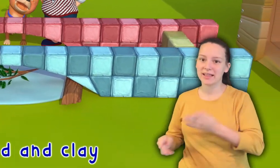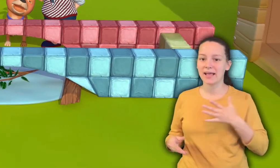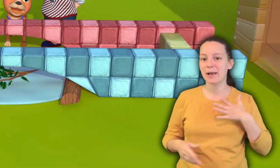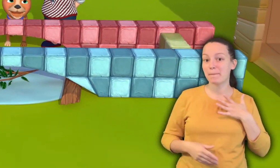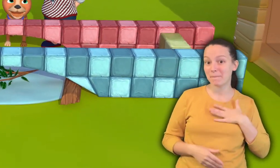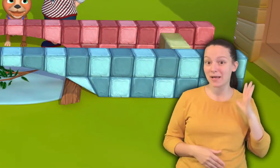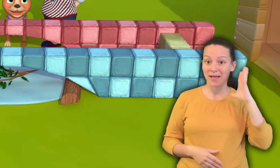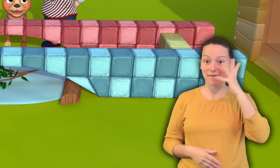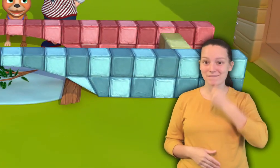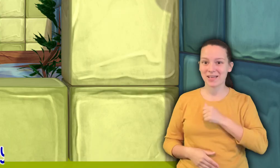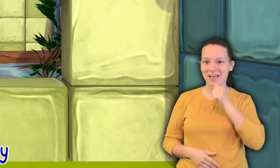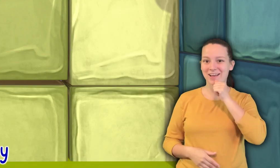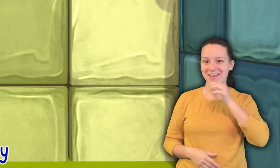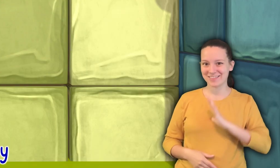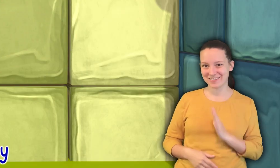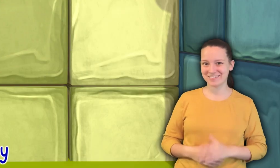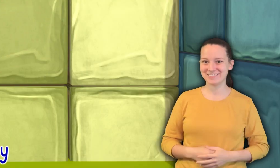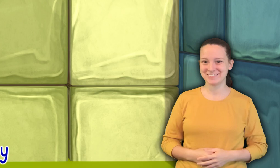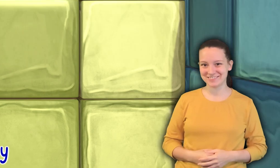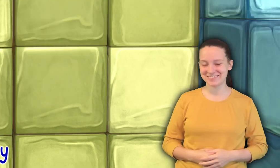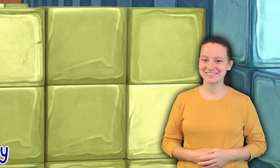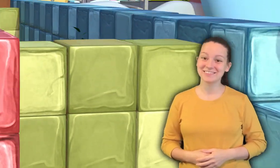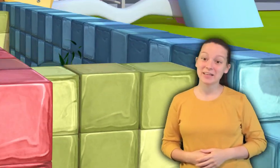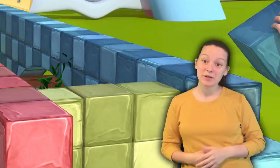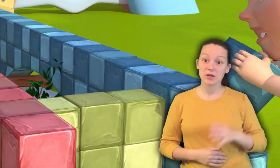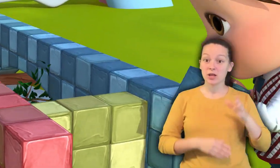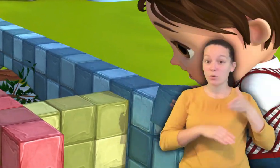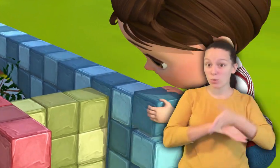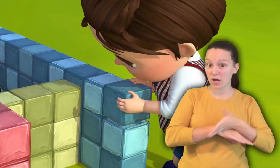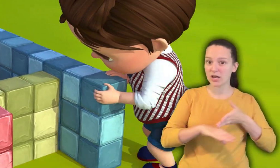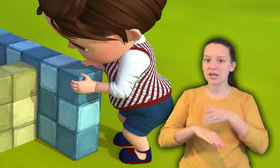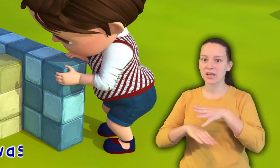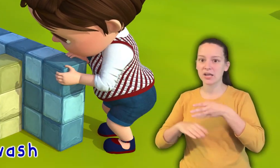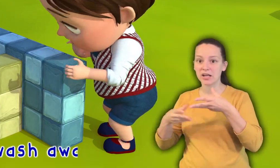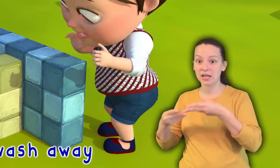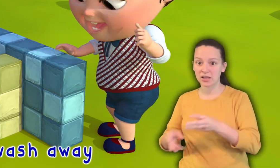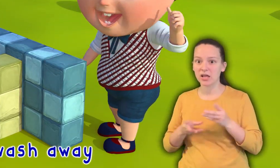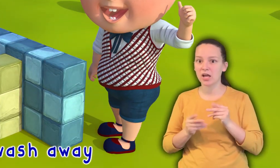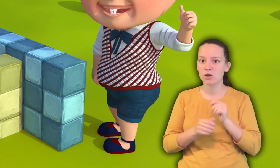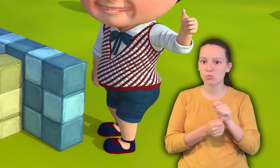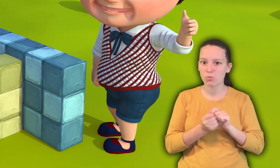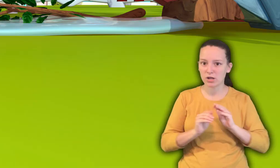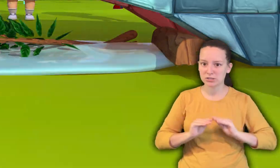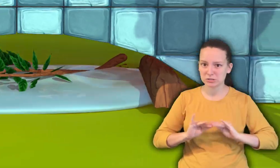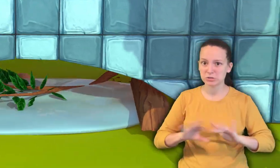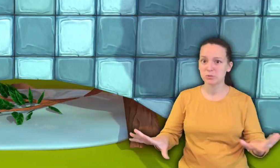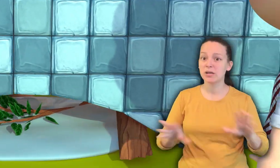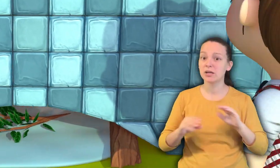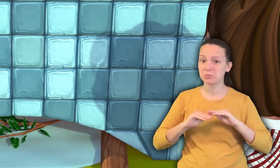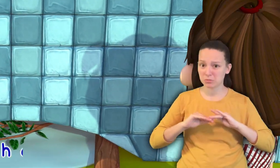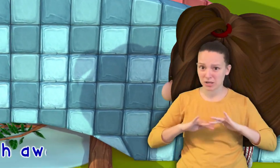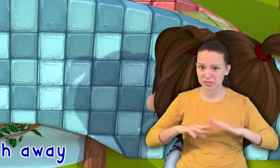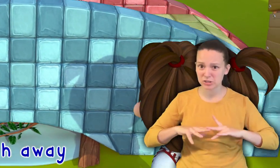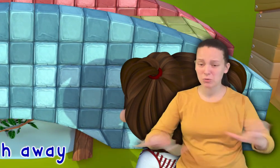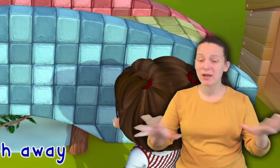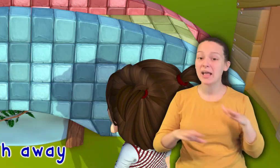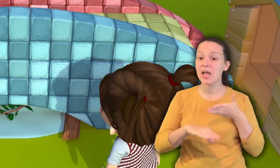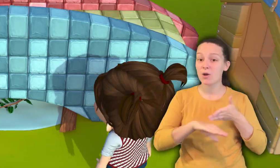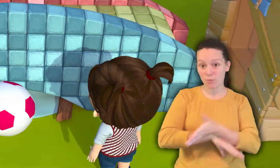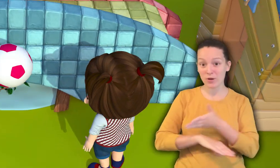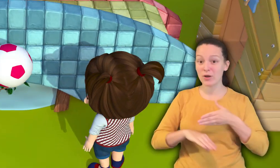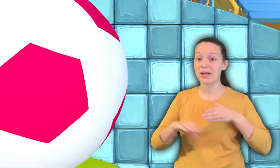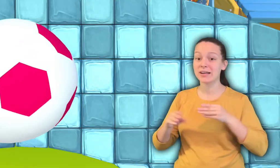and clay, my fair lady. Wood and clay will wash away, wash away, wash